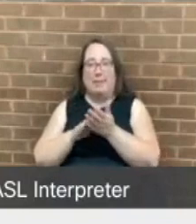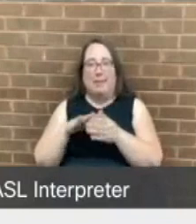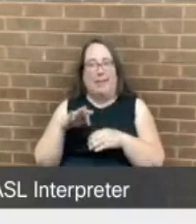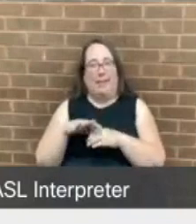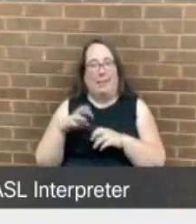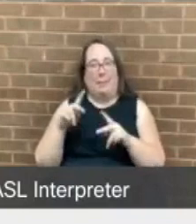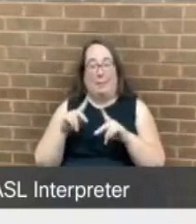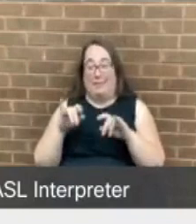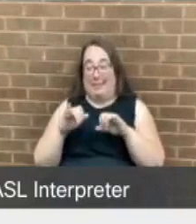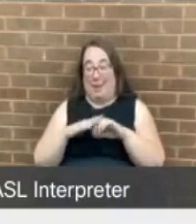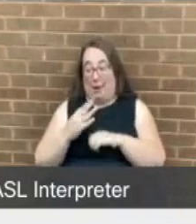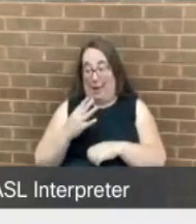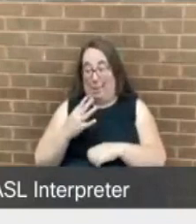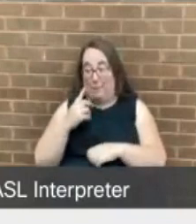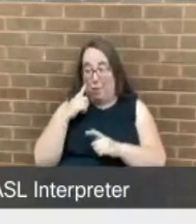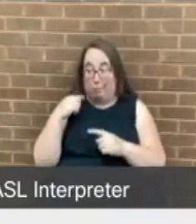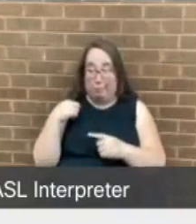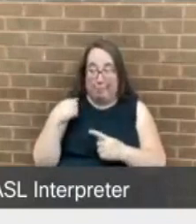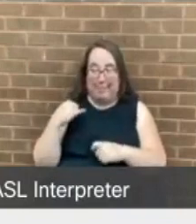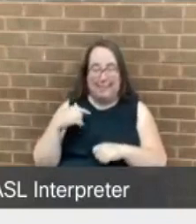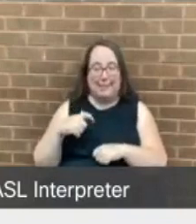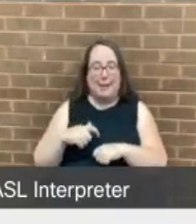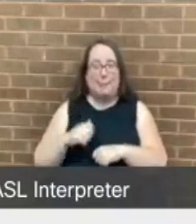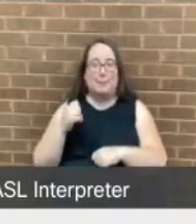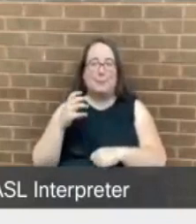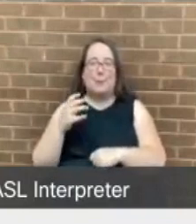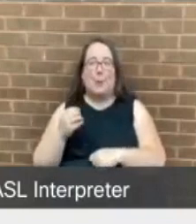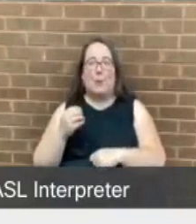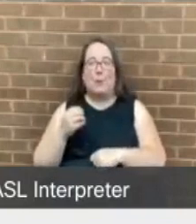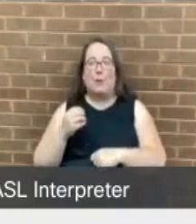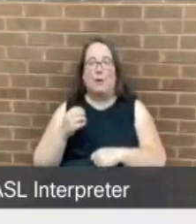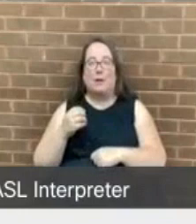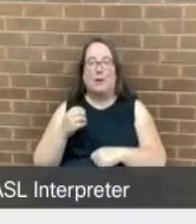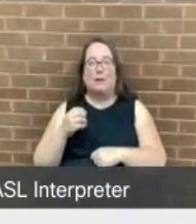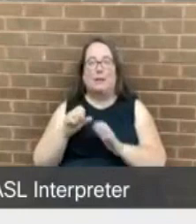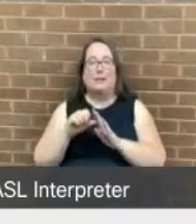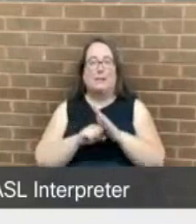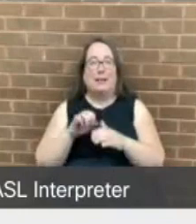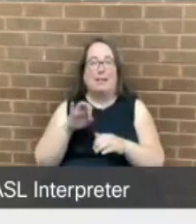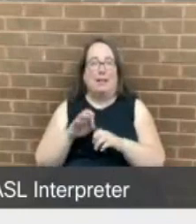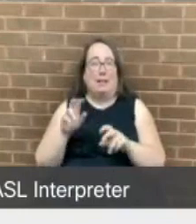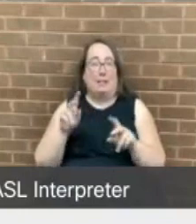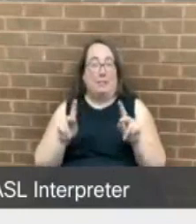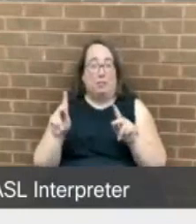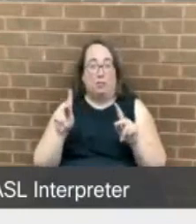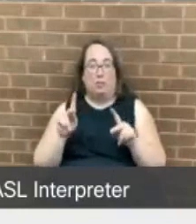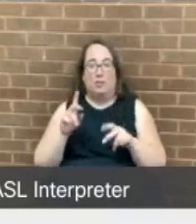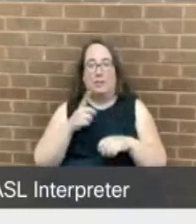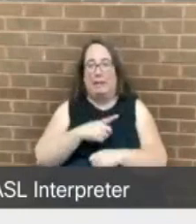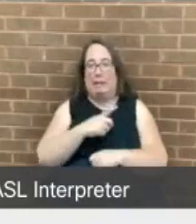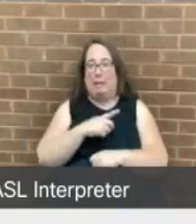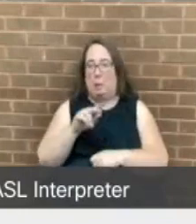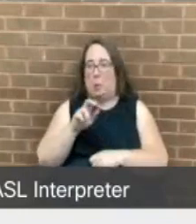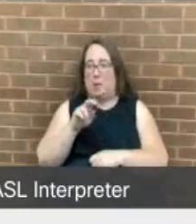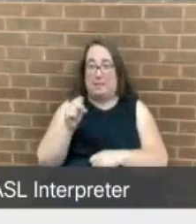stayed on camera for this whole time. So. Starting off with our state elected officials, I'll ask Delegate Watson if you have any questions for MDOT